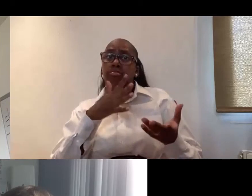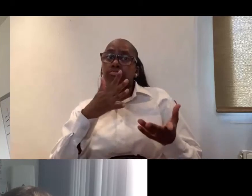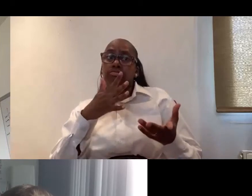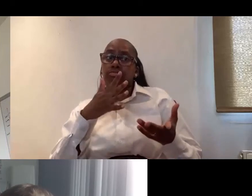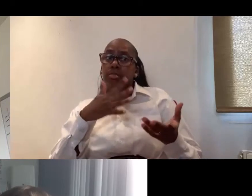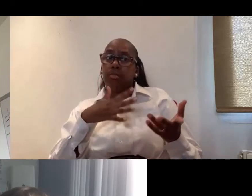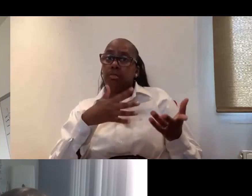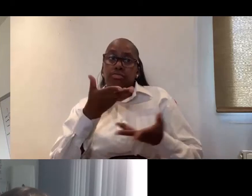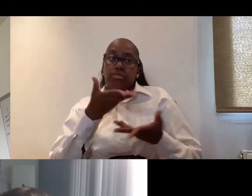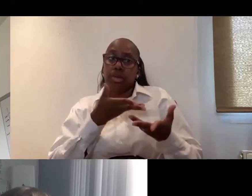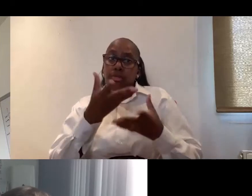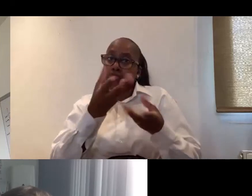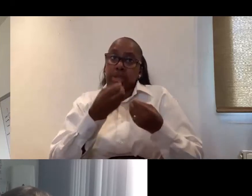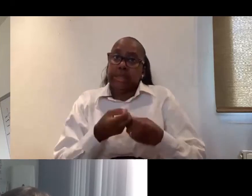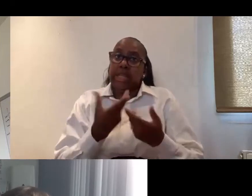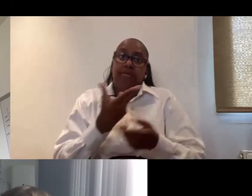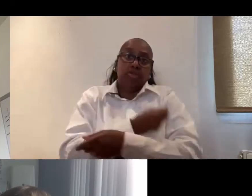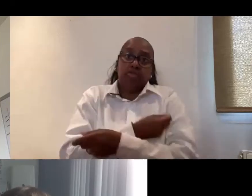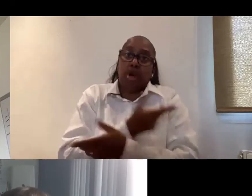whatever assistance you're receiving,